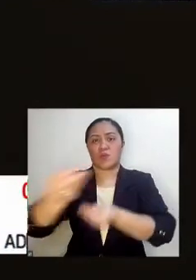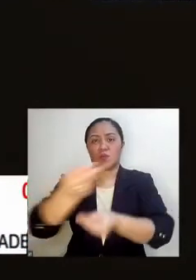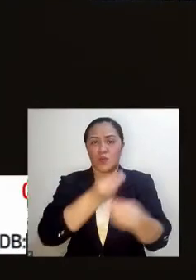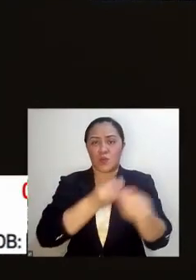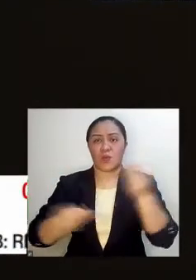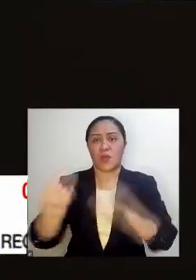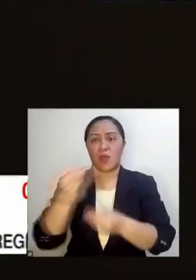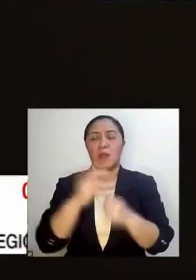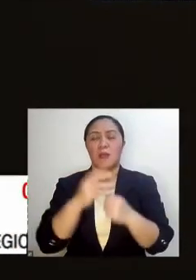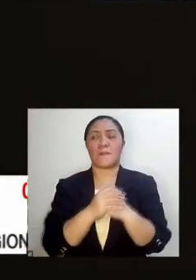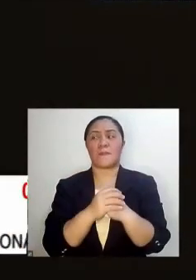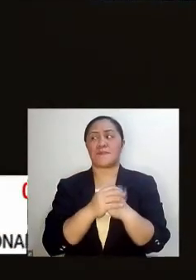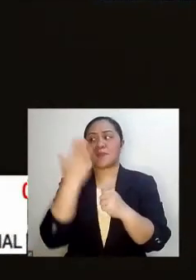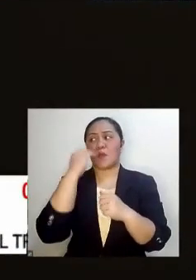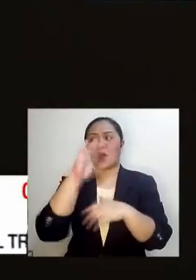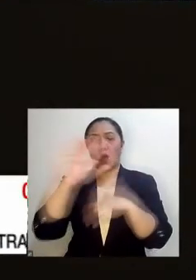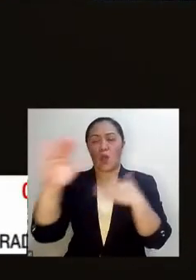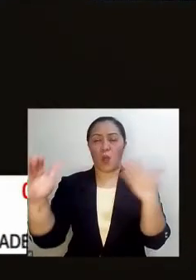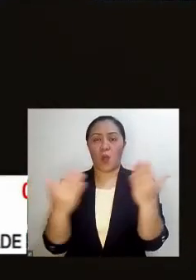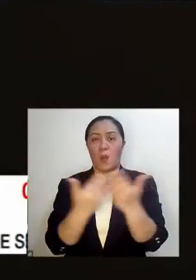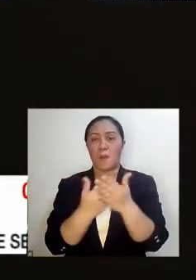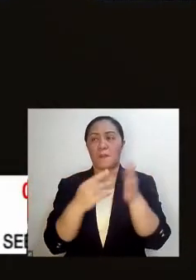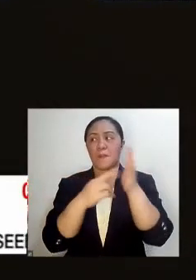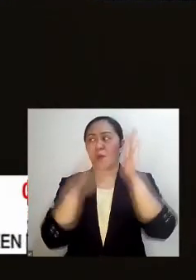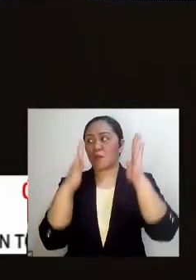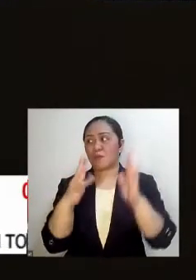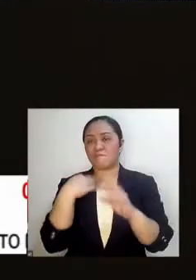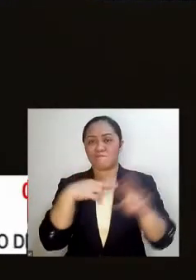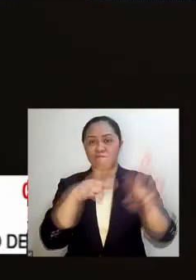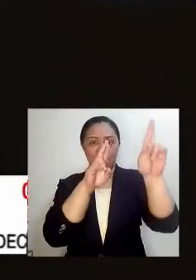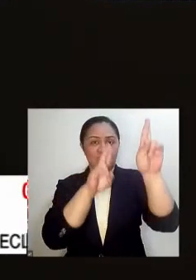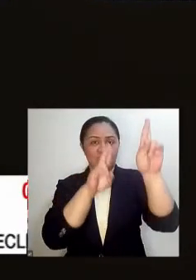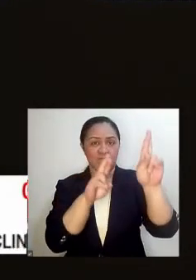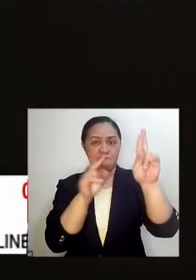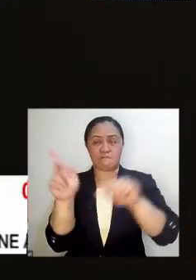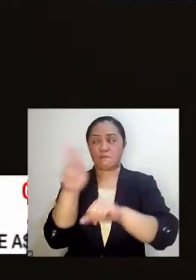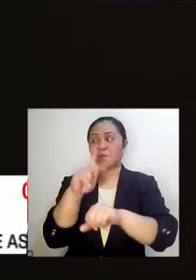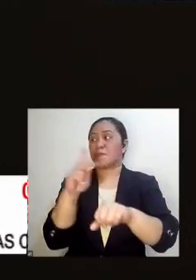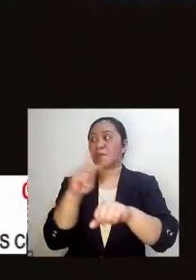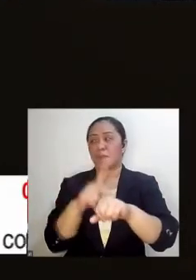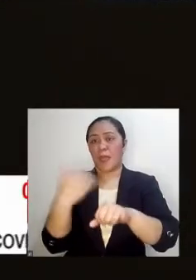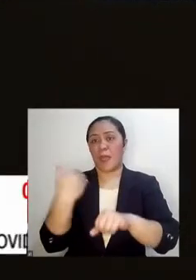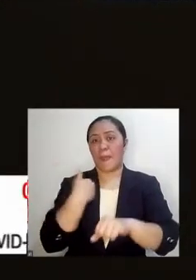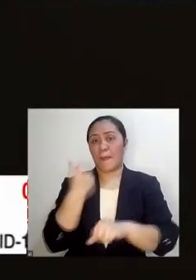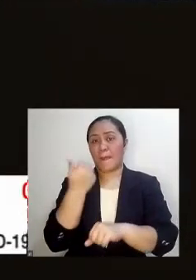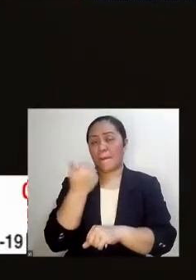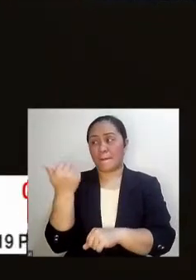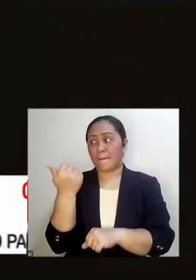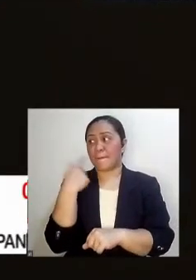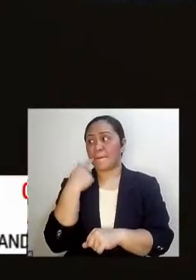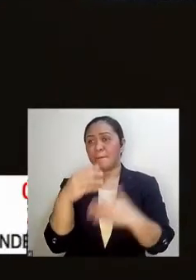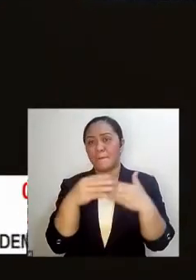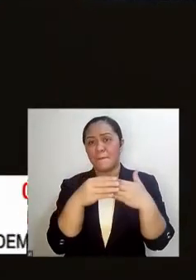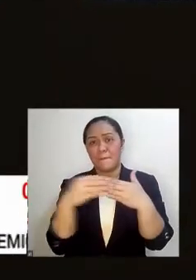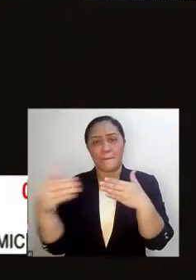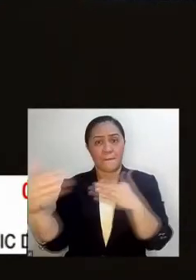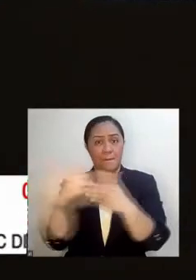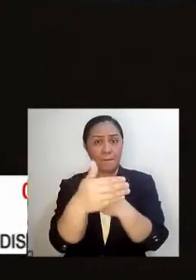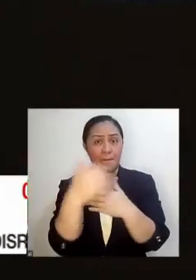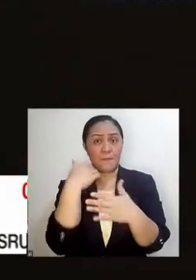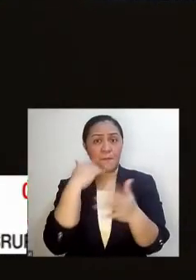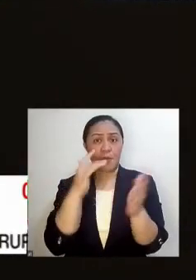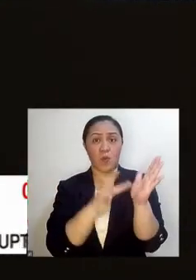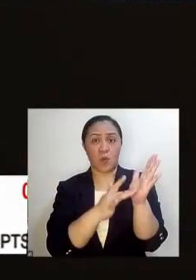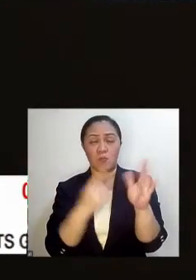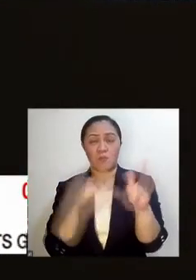in all respect, actually, the Philippines has a comparative advantage in the services sector. And then they are